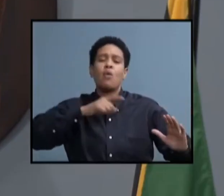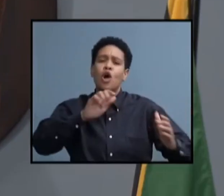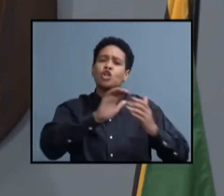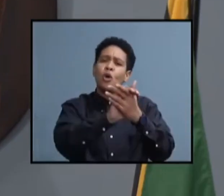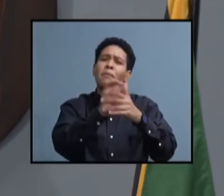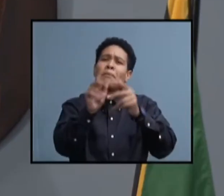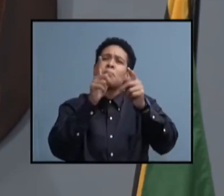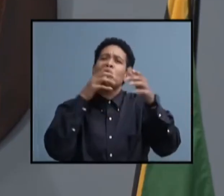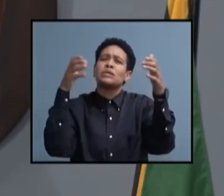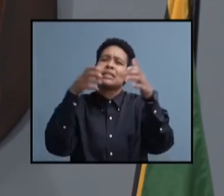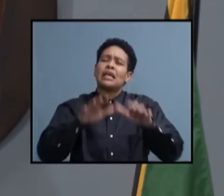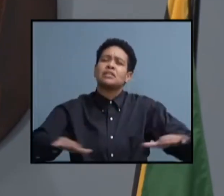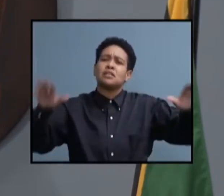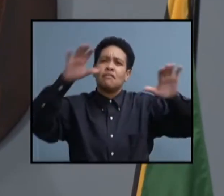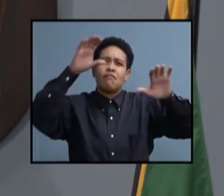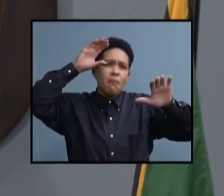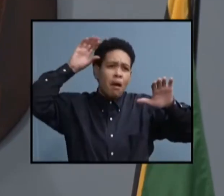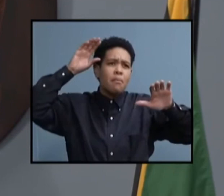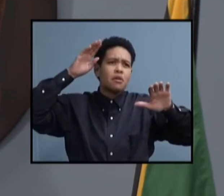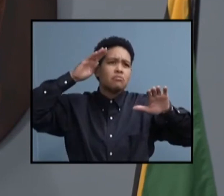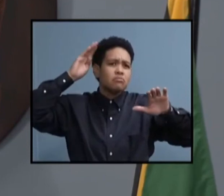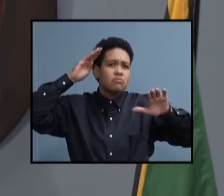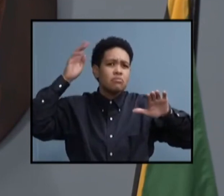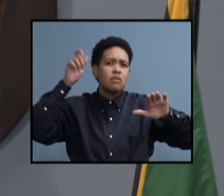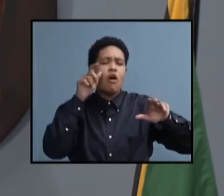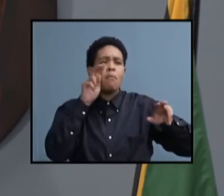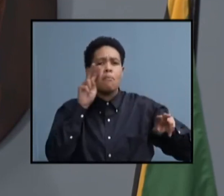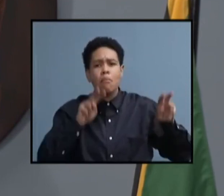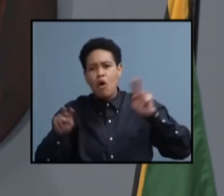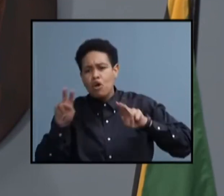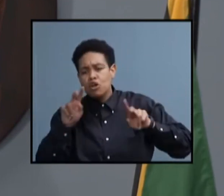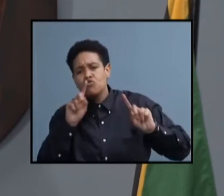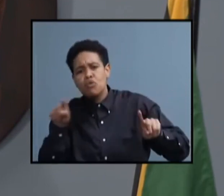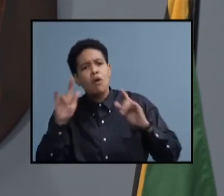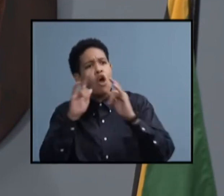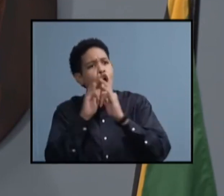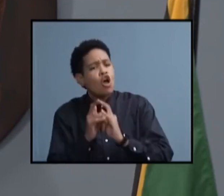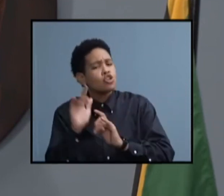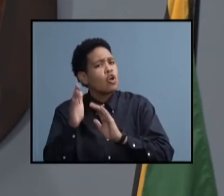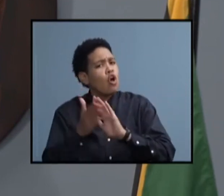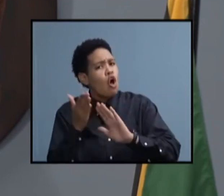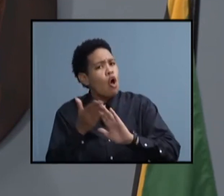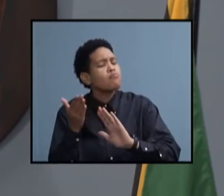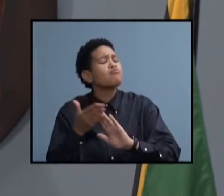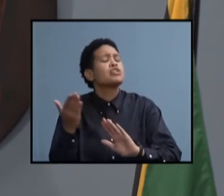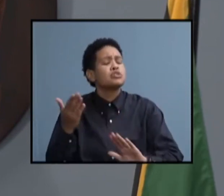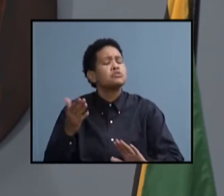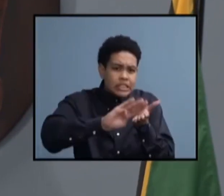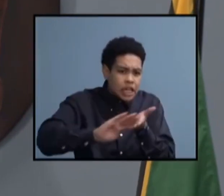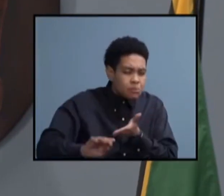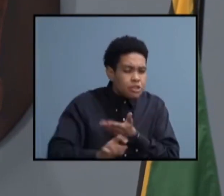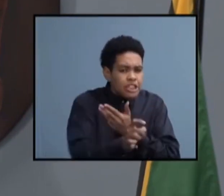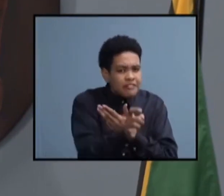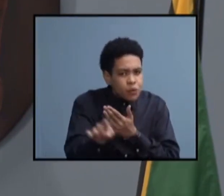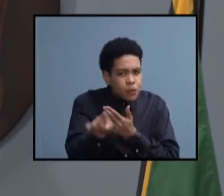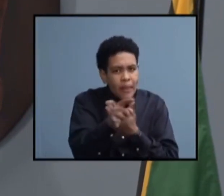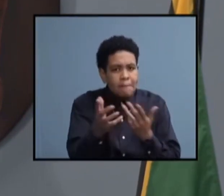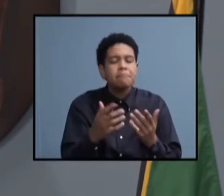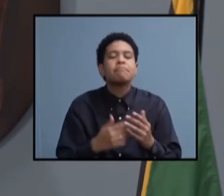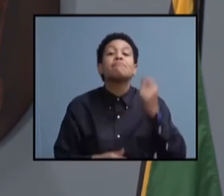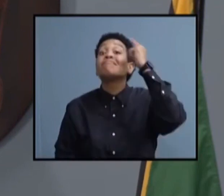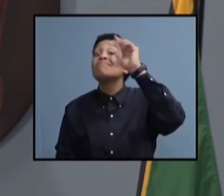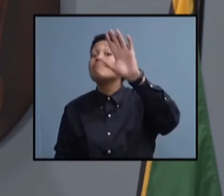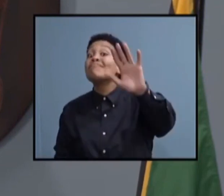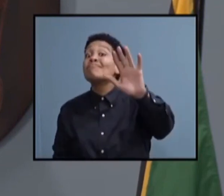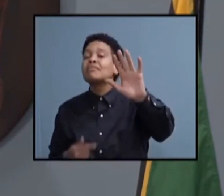the Prime Minister announced protocols for the workplace to ensure the safety of employees upon their return. Now, I want to spend a